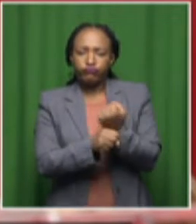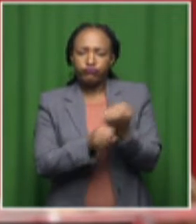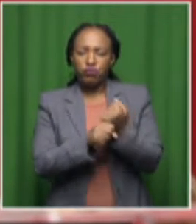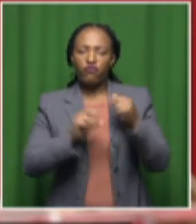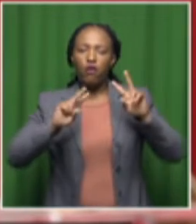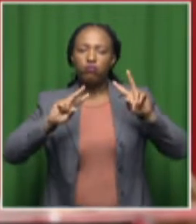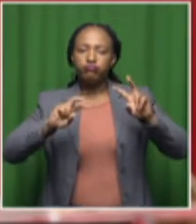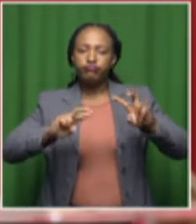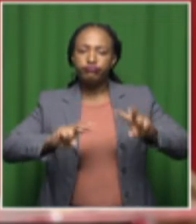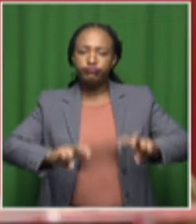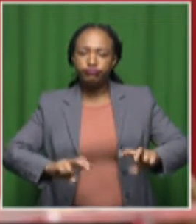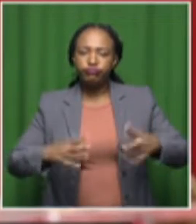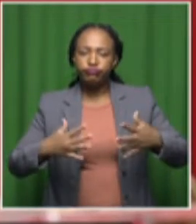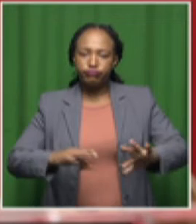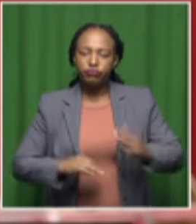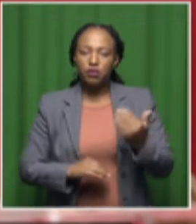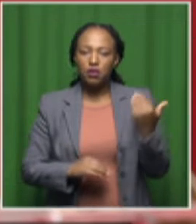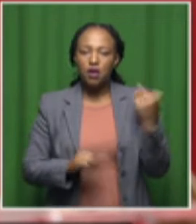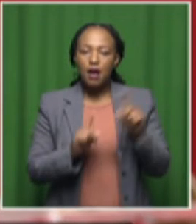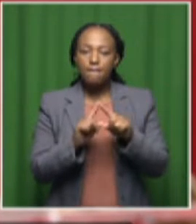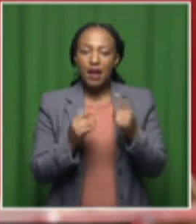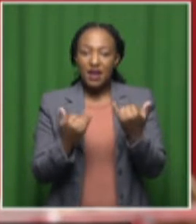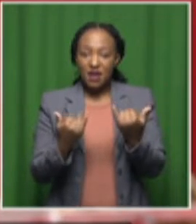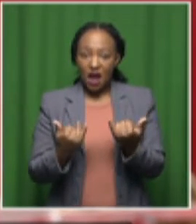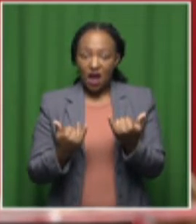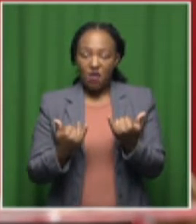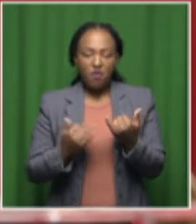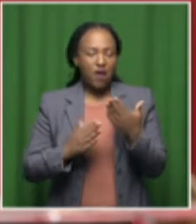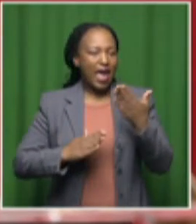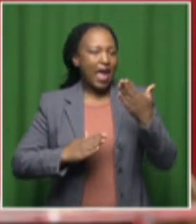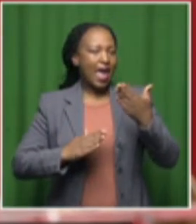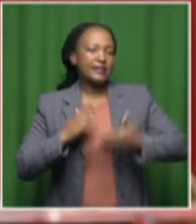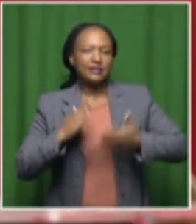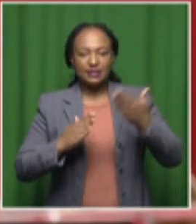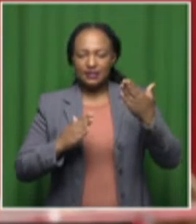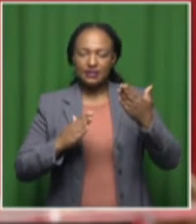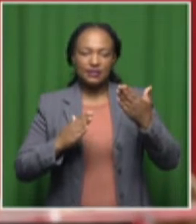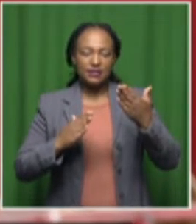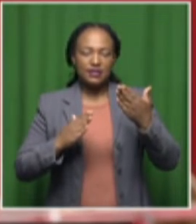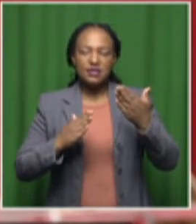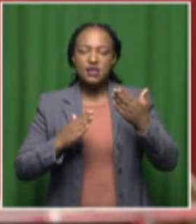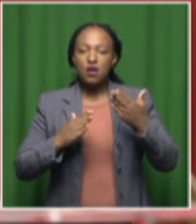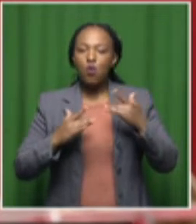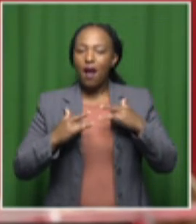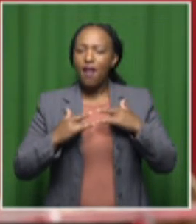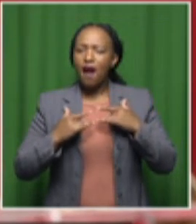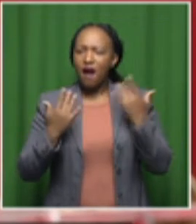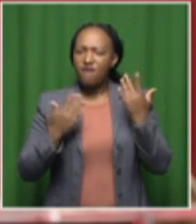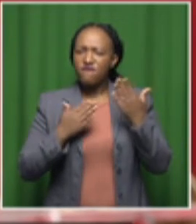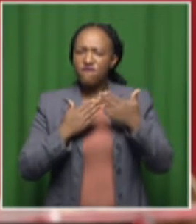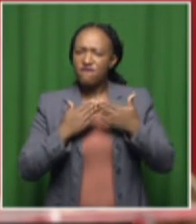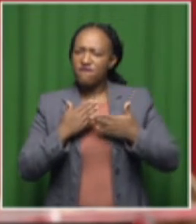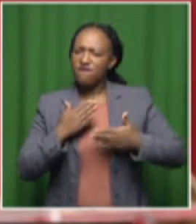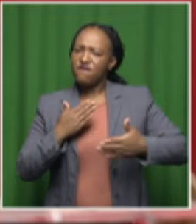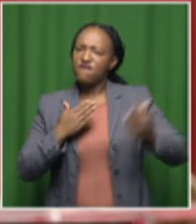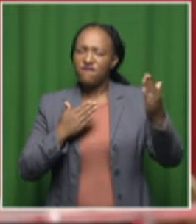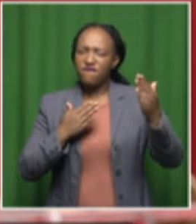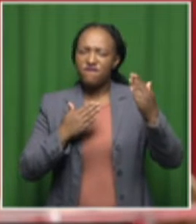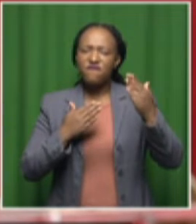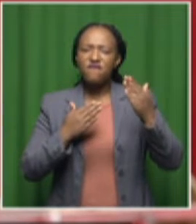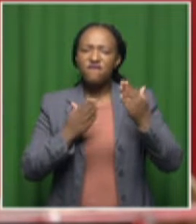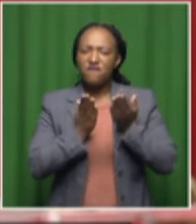Unfortunately, it had reached its end of life. As a book value, it has been completely